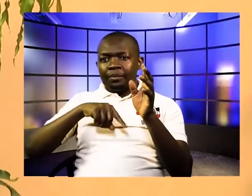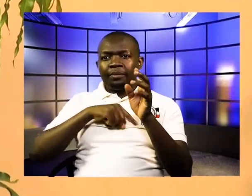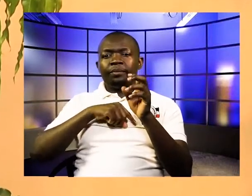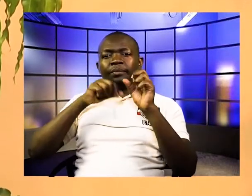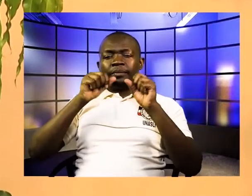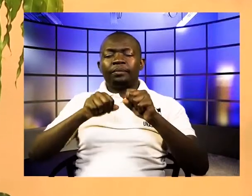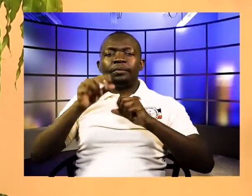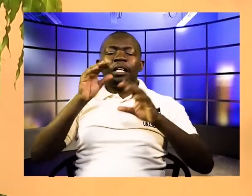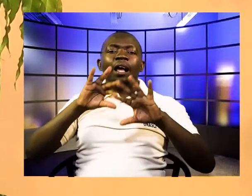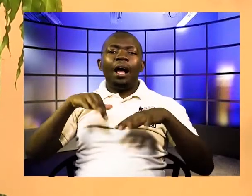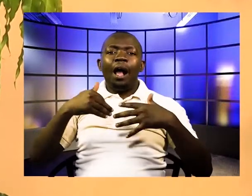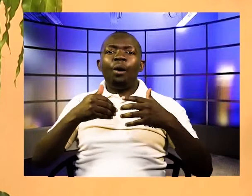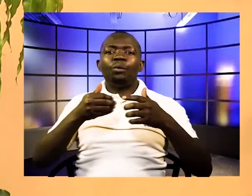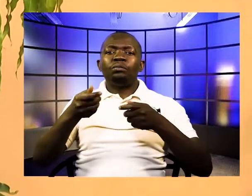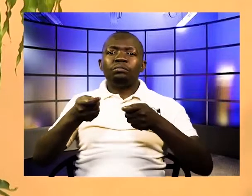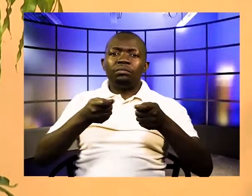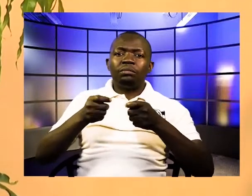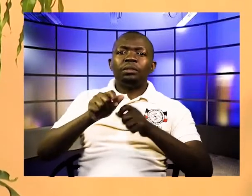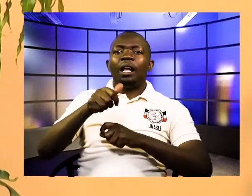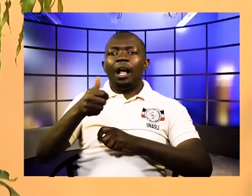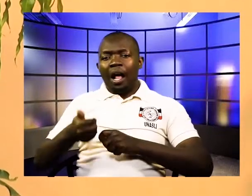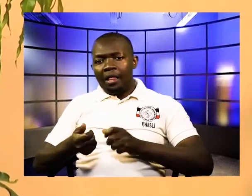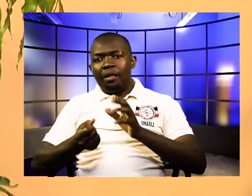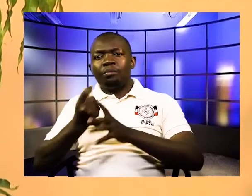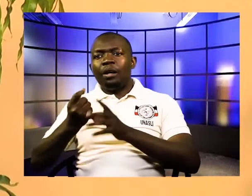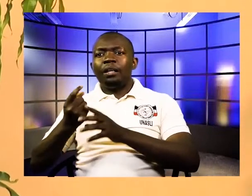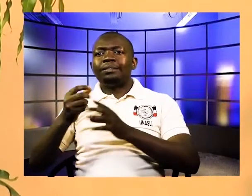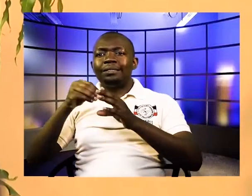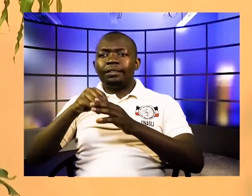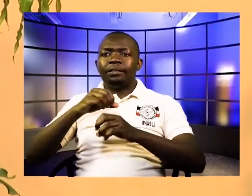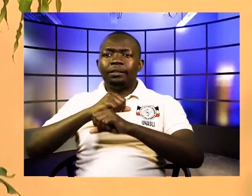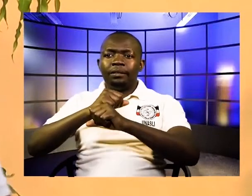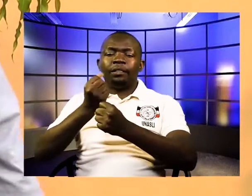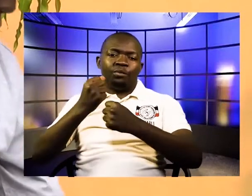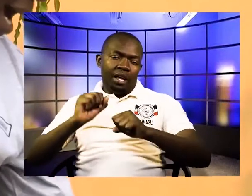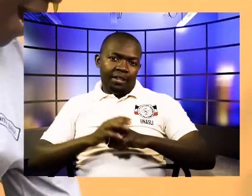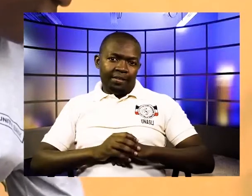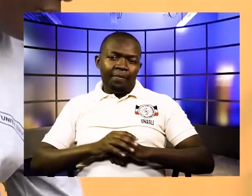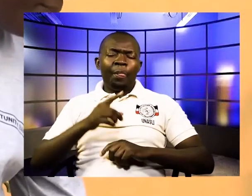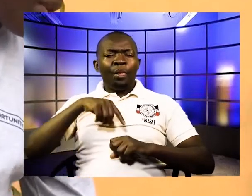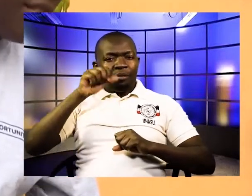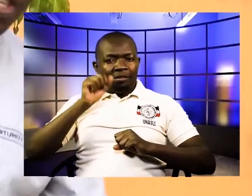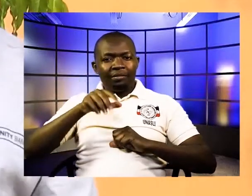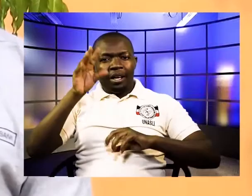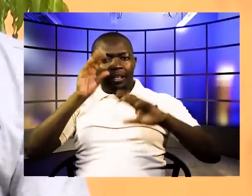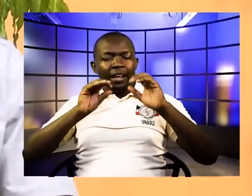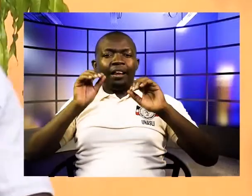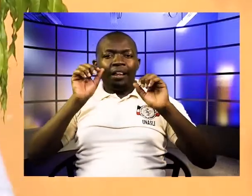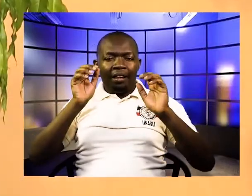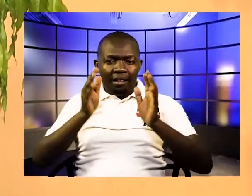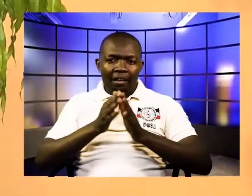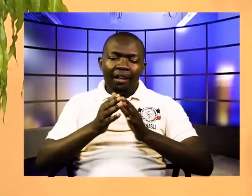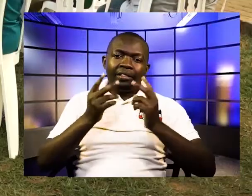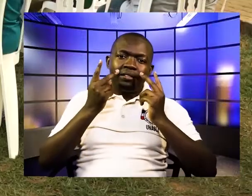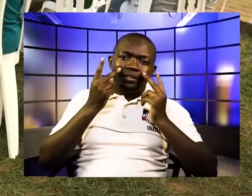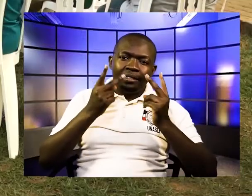other occurrences that may happen in safeguarding. Let's learn how to protect and see that